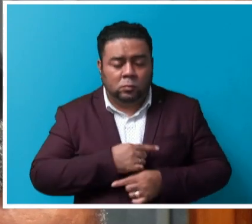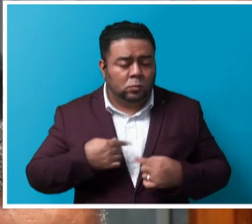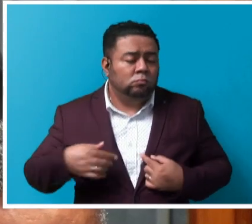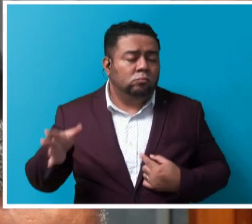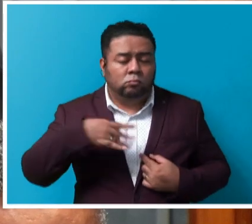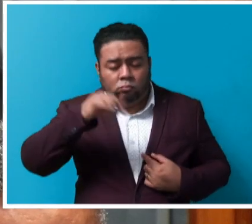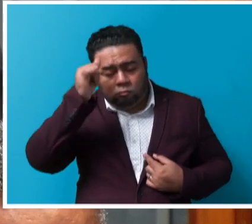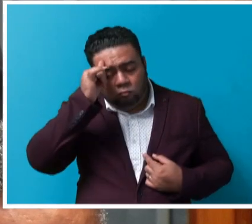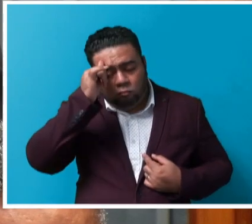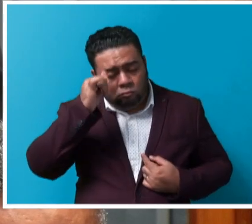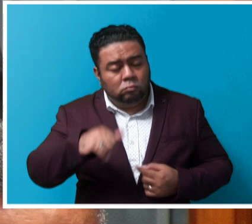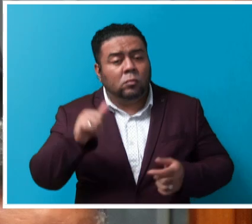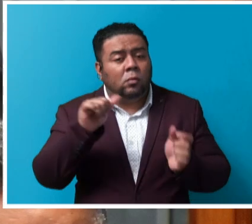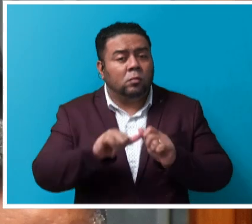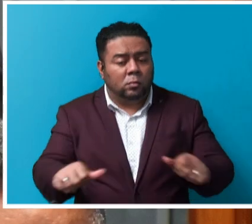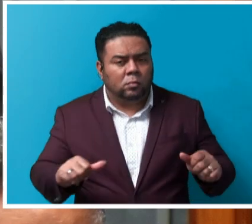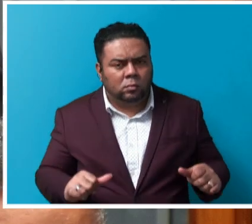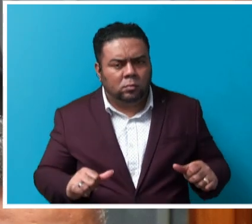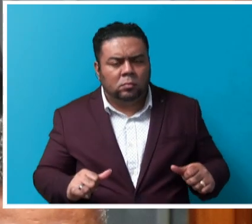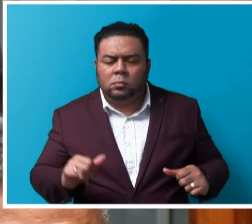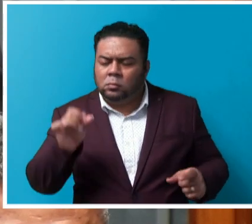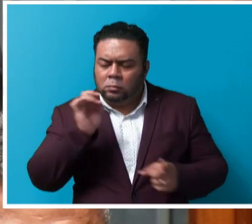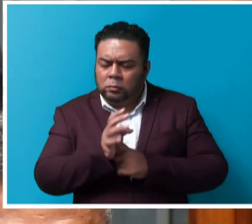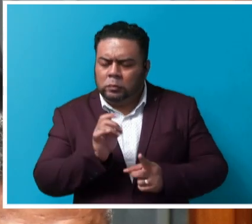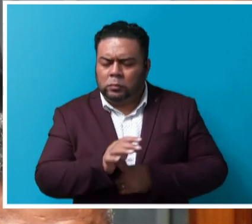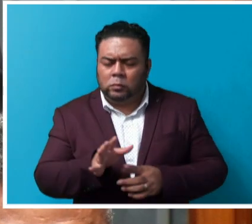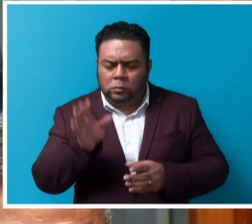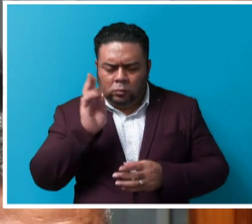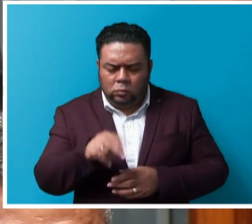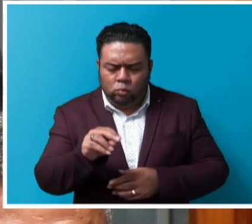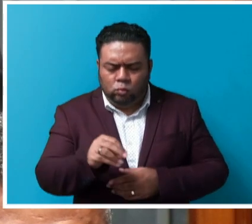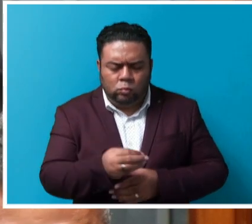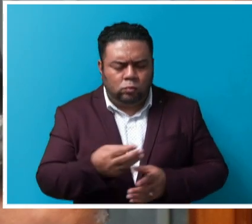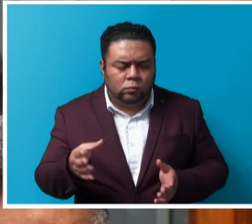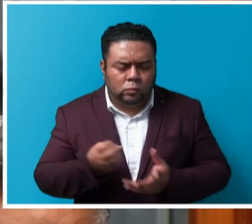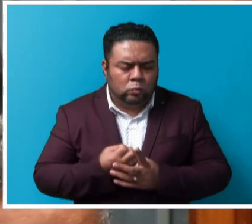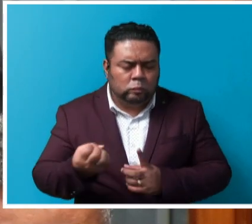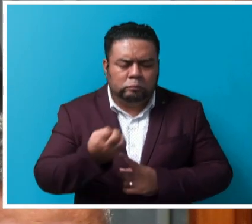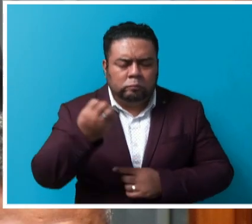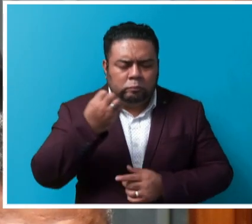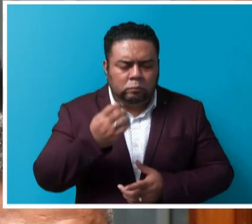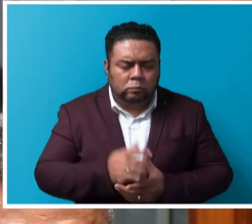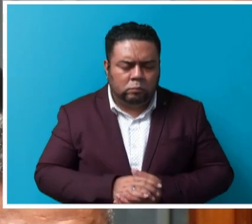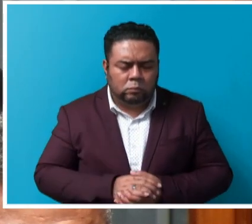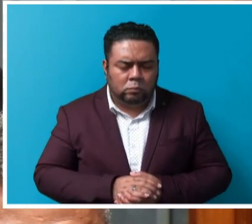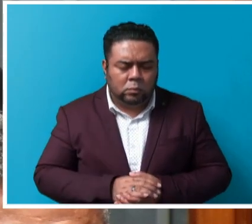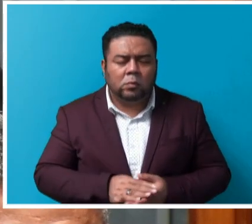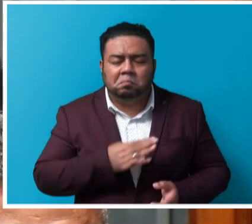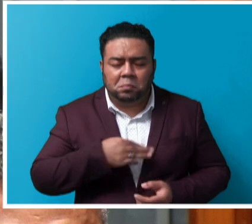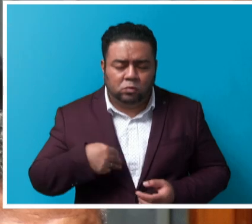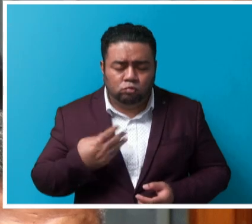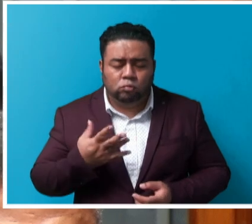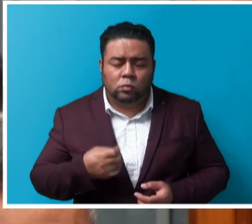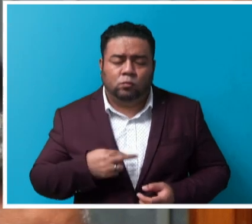that agriculture is one of the key economic sectors for the rural-based economies across the country, the Ministry of Rural and